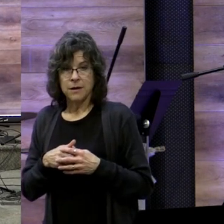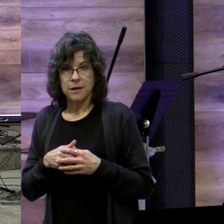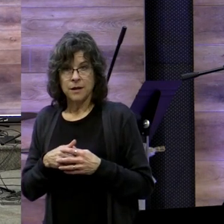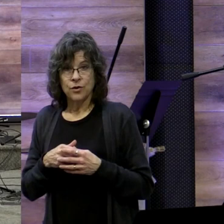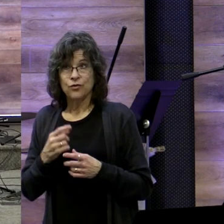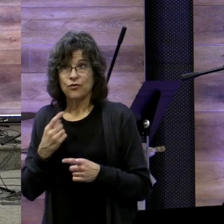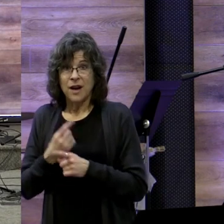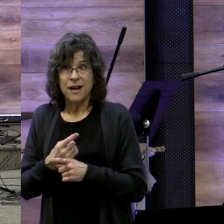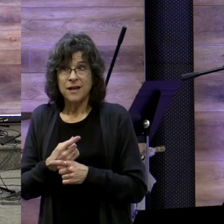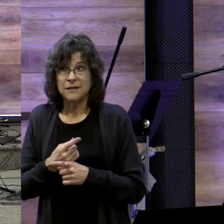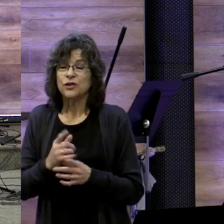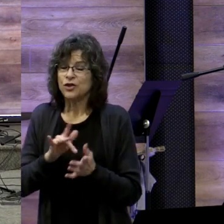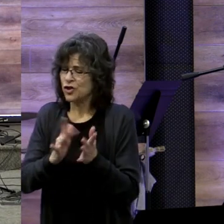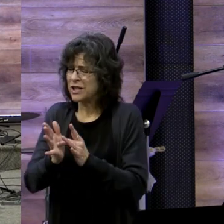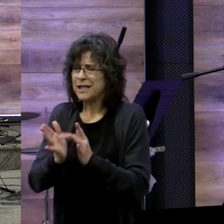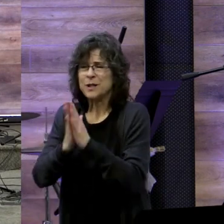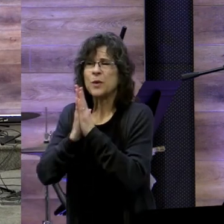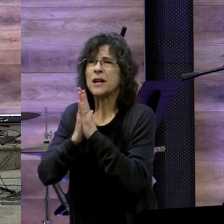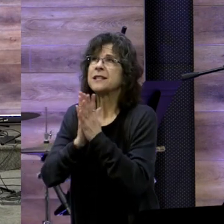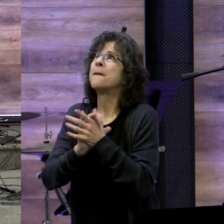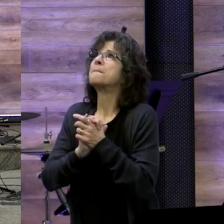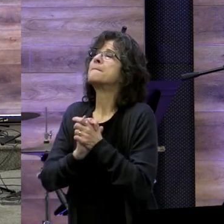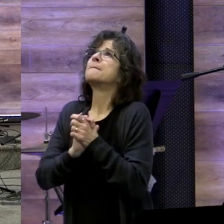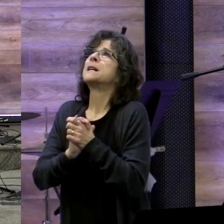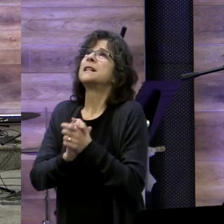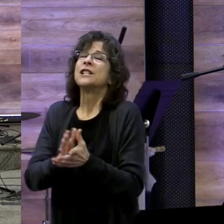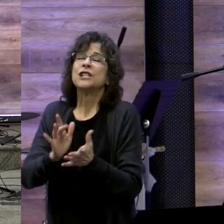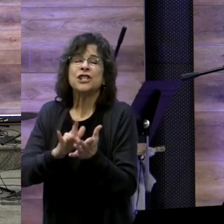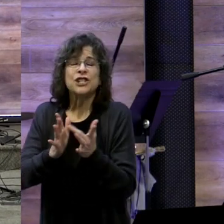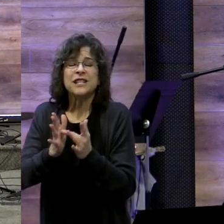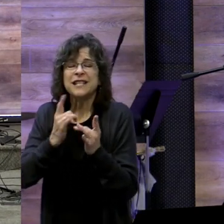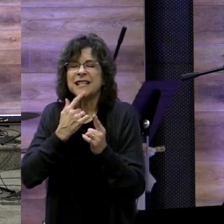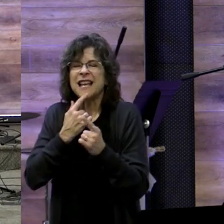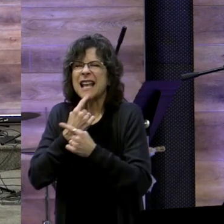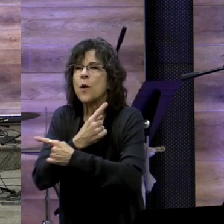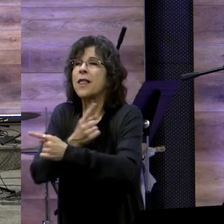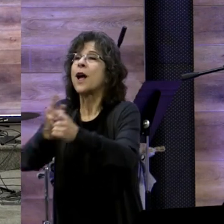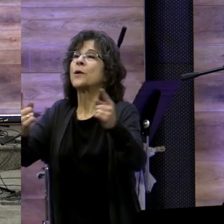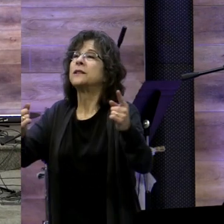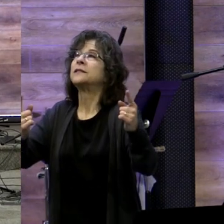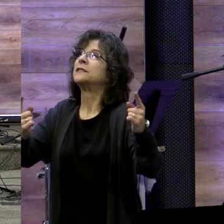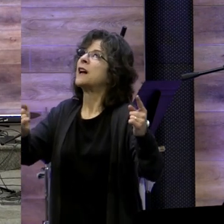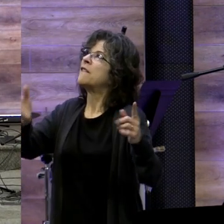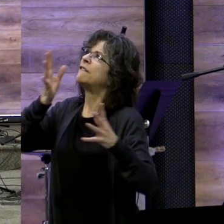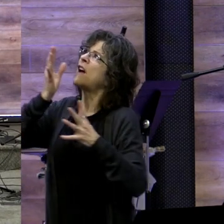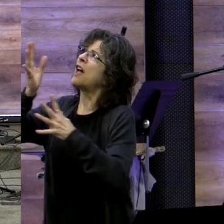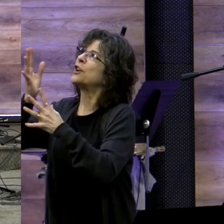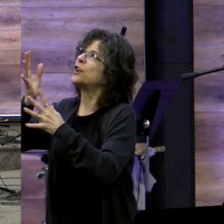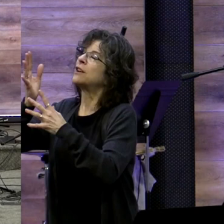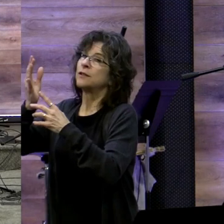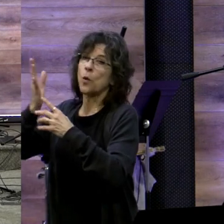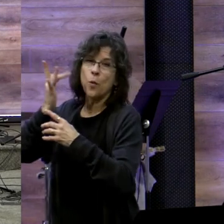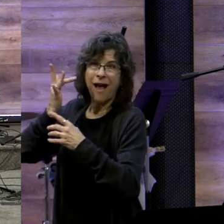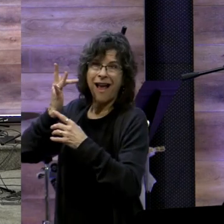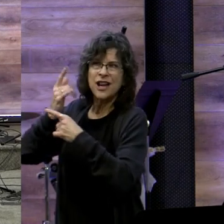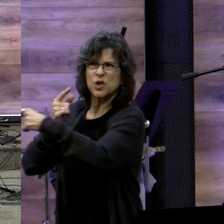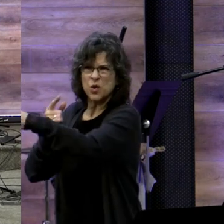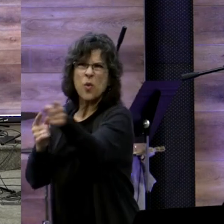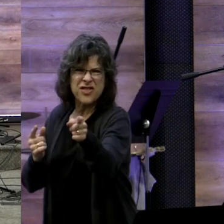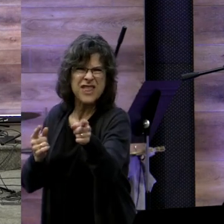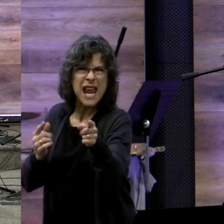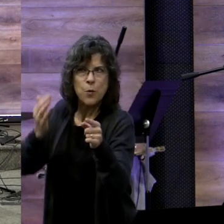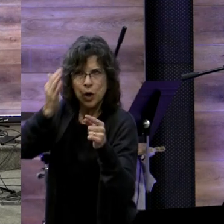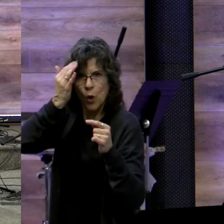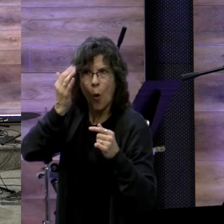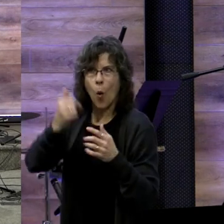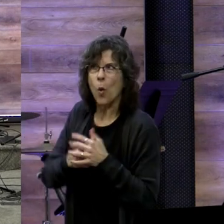Jesus prays out loud so that everyone who listens knows what's going on. He knows. He's been